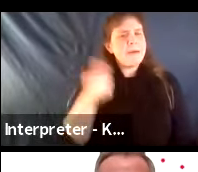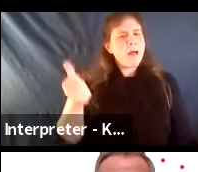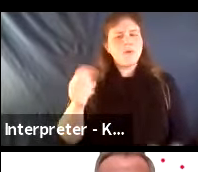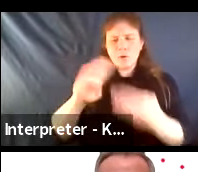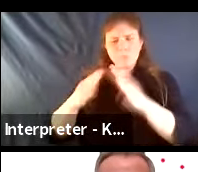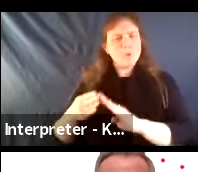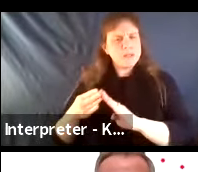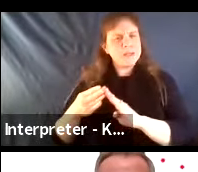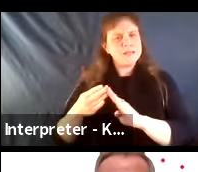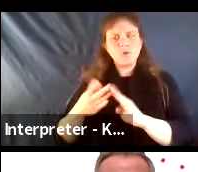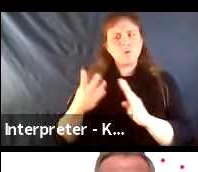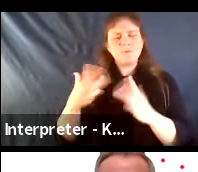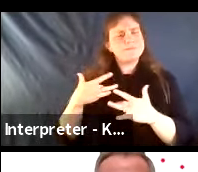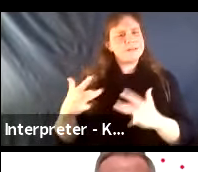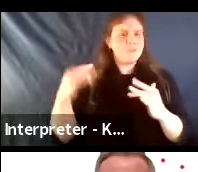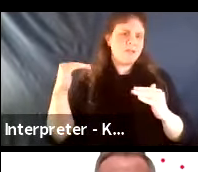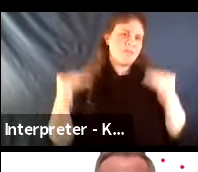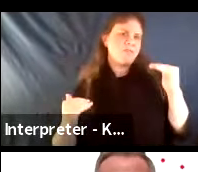COVID.